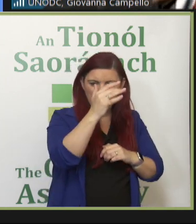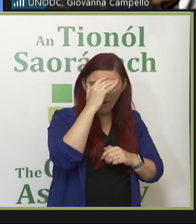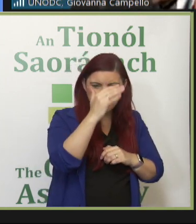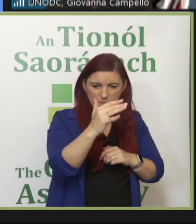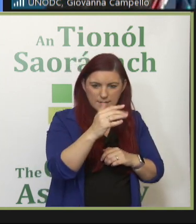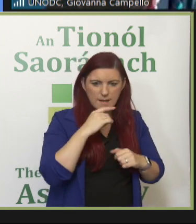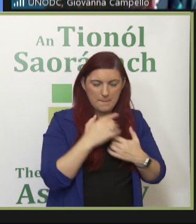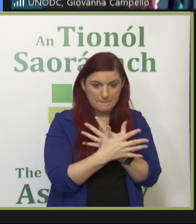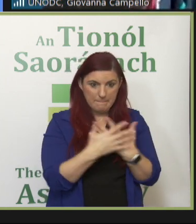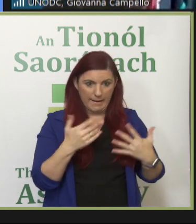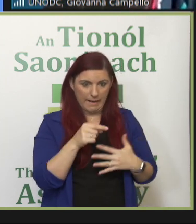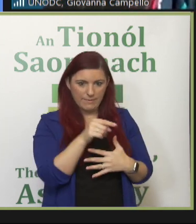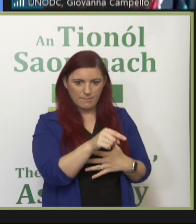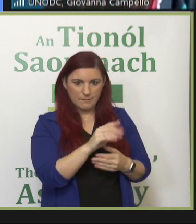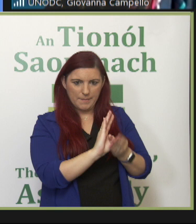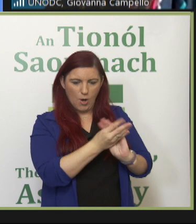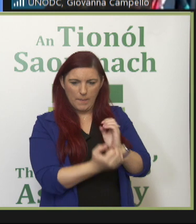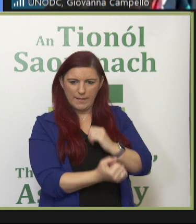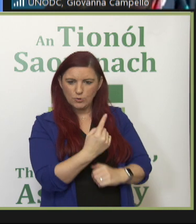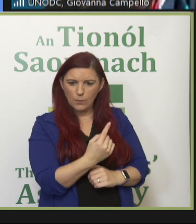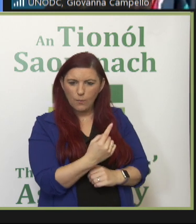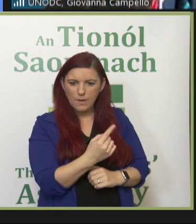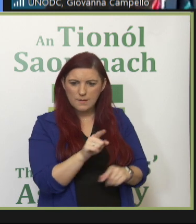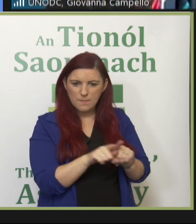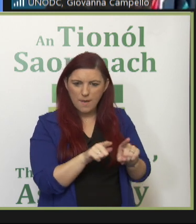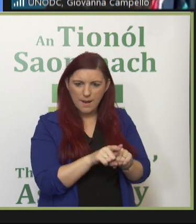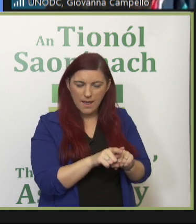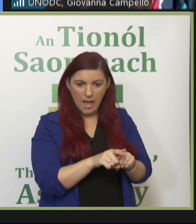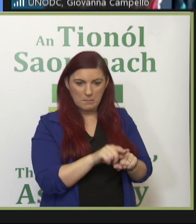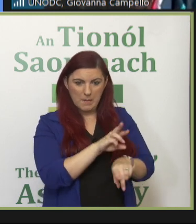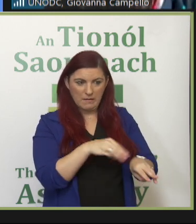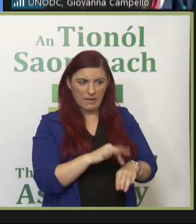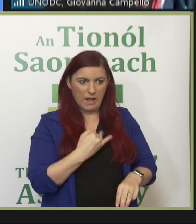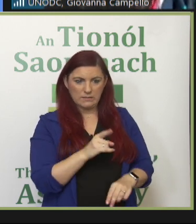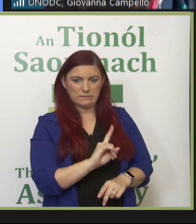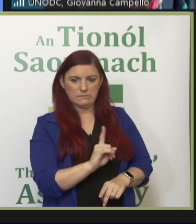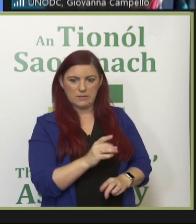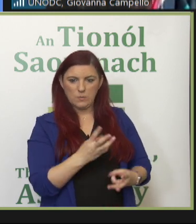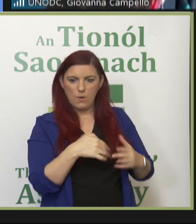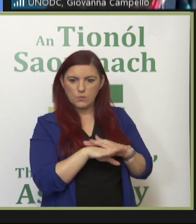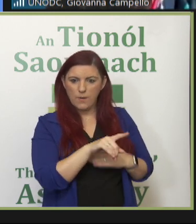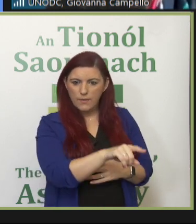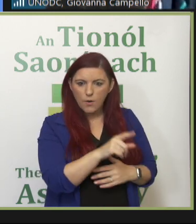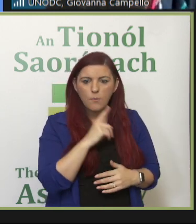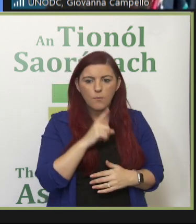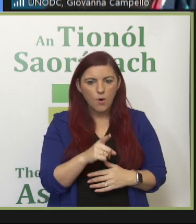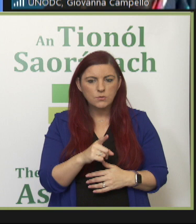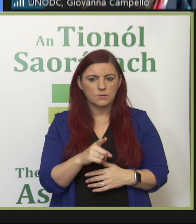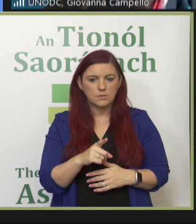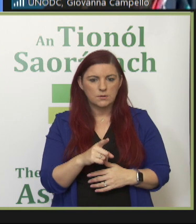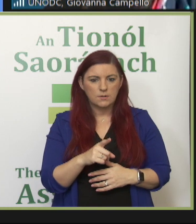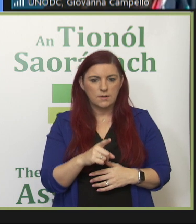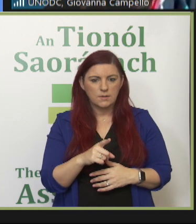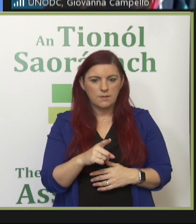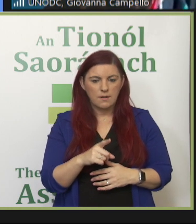with regard to the term harm reduction. However, the actual